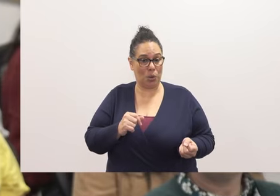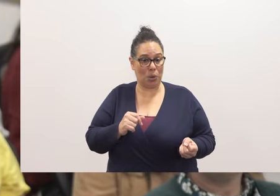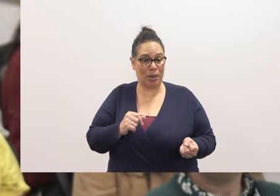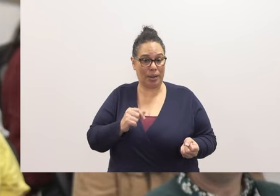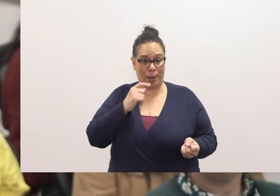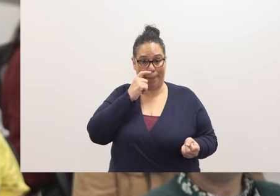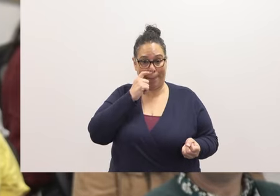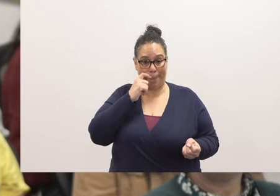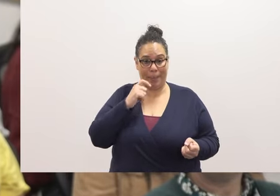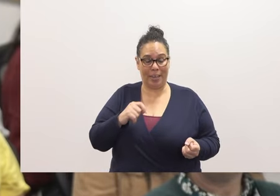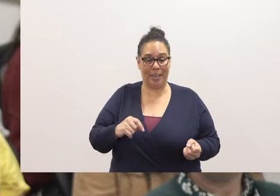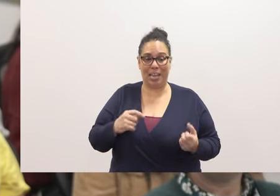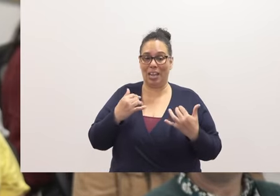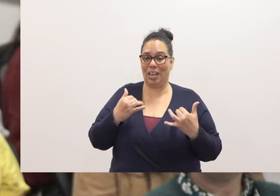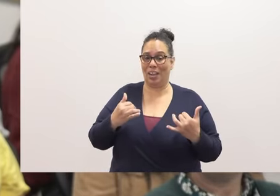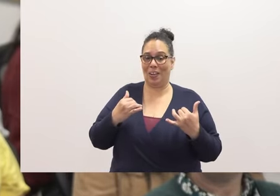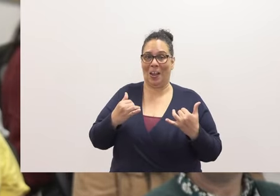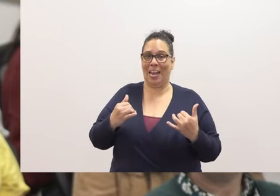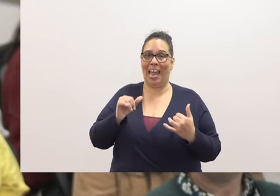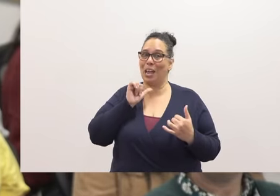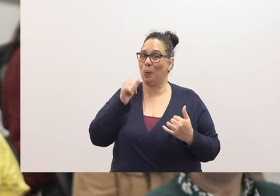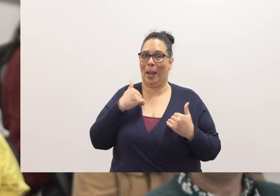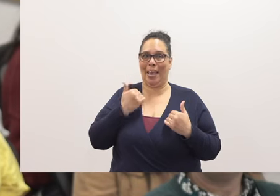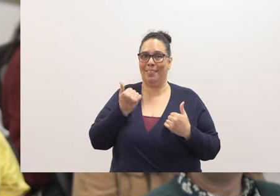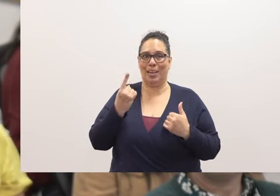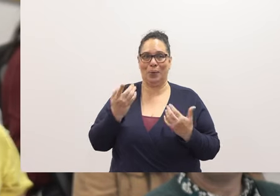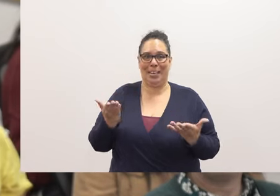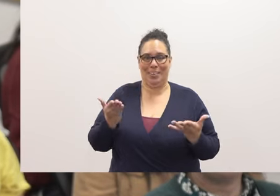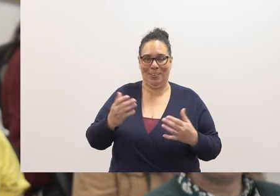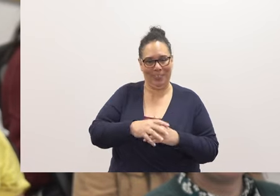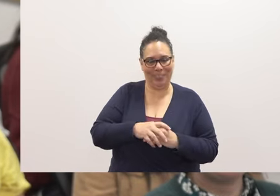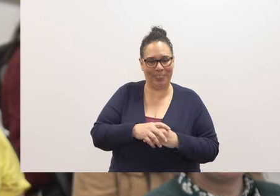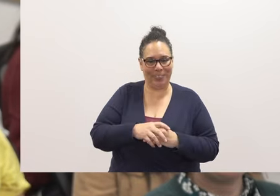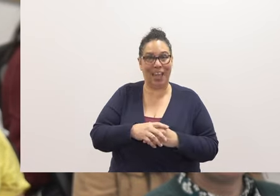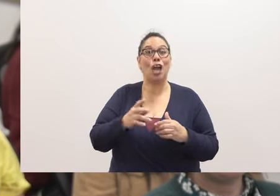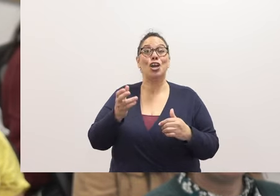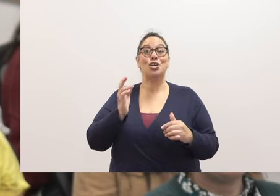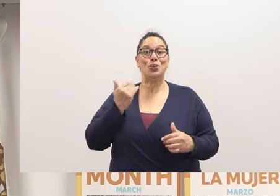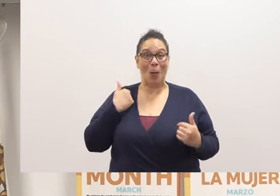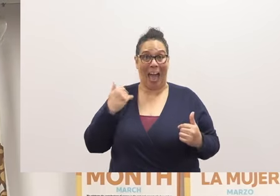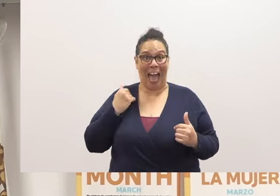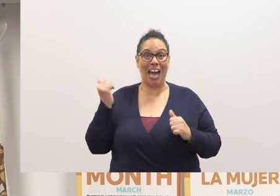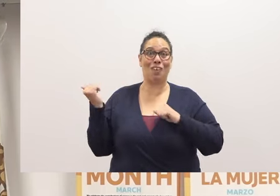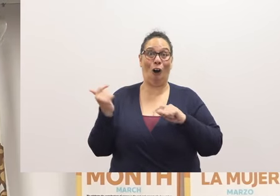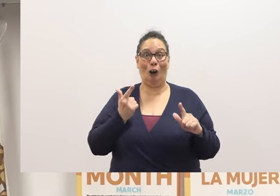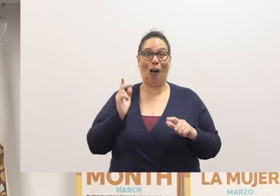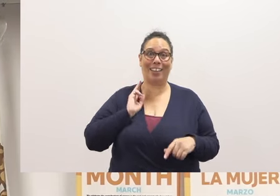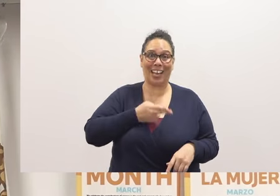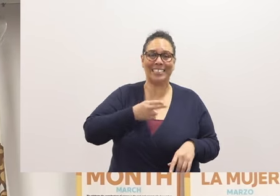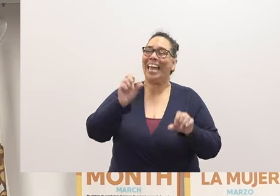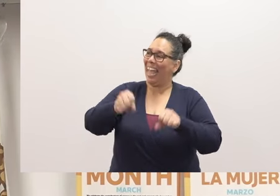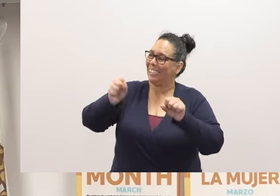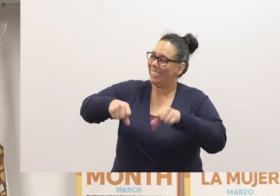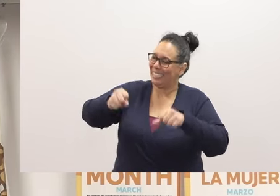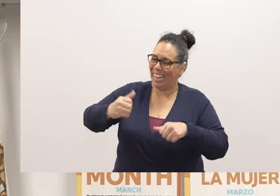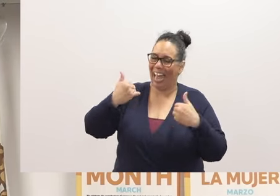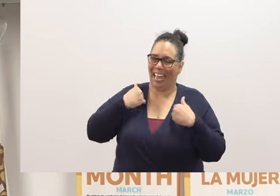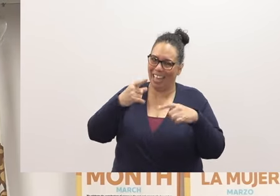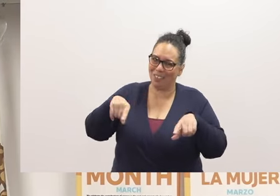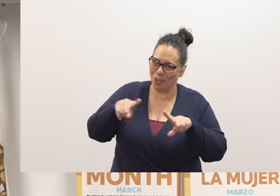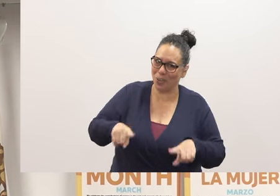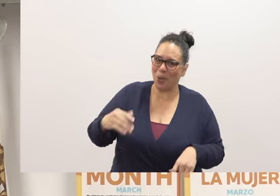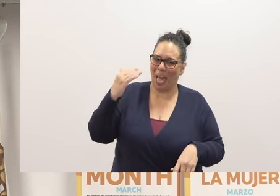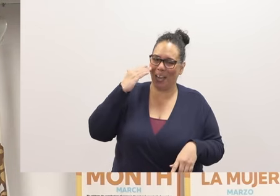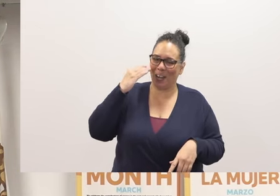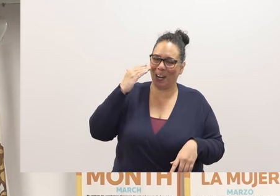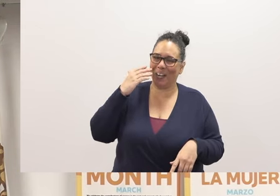No, as of right now, I do not have anyone here. Okay. You yes. have us. You have all of us here supporting you. I do have you guys. Yeah. I know,